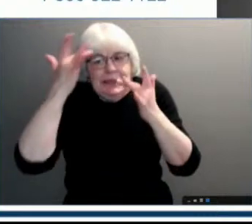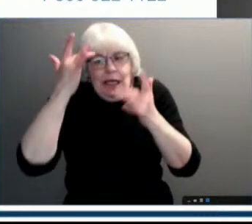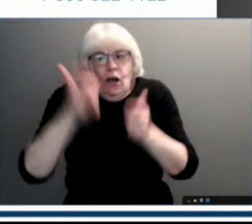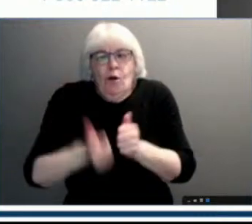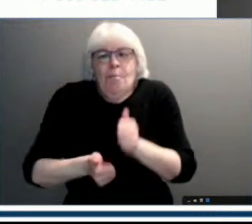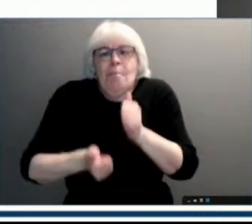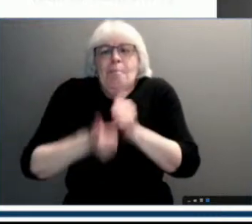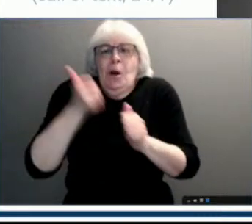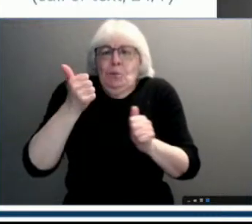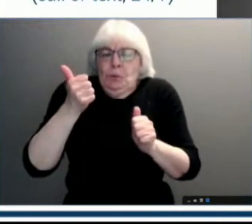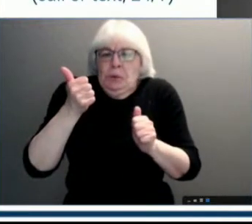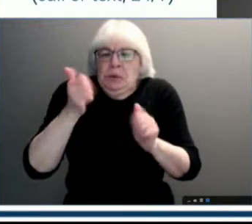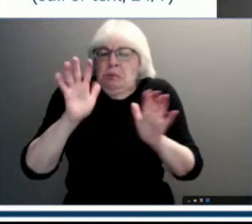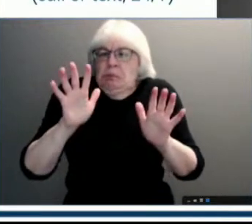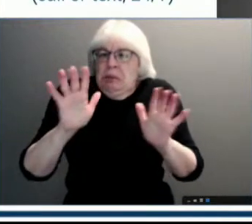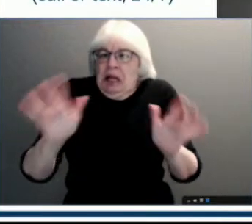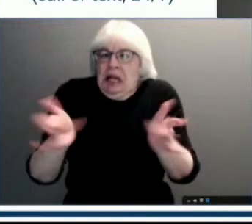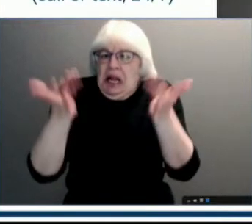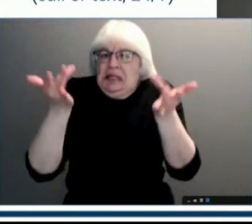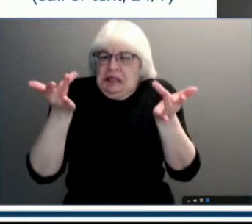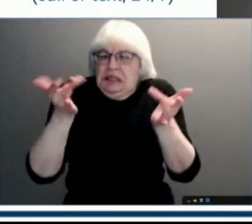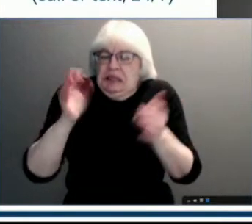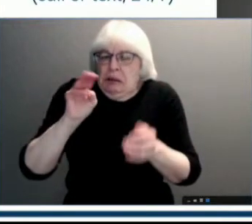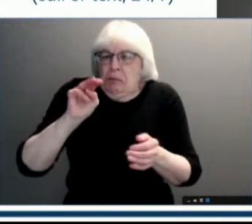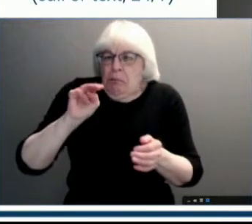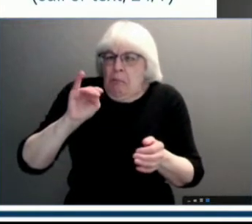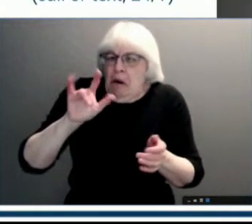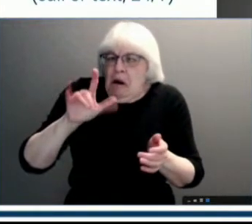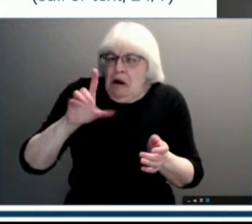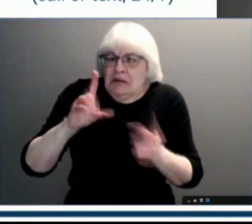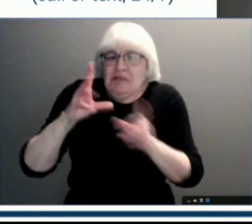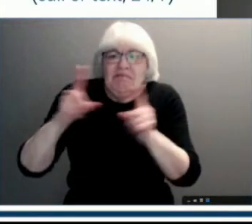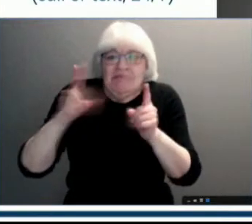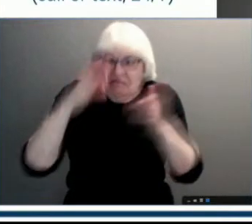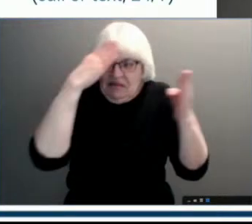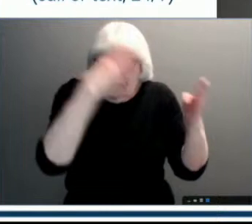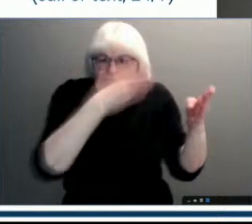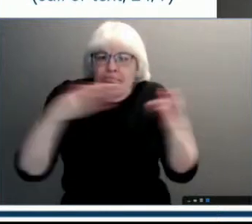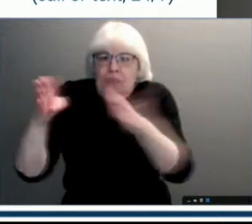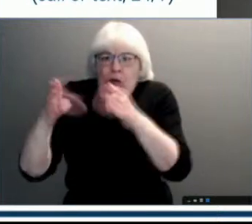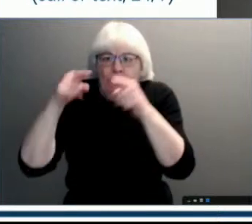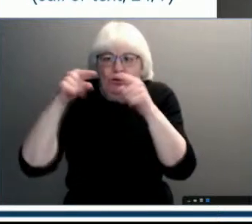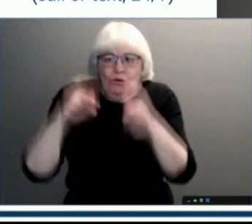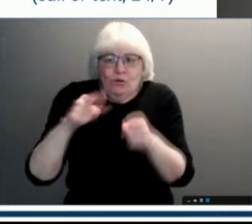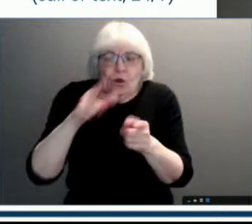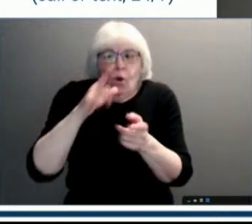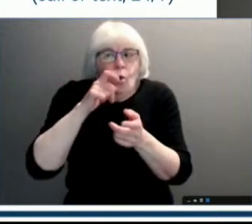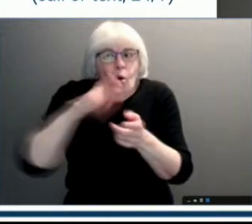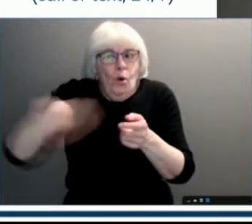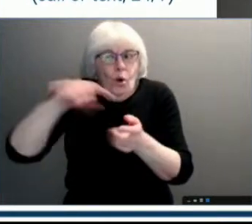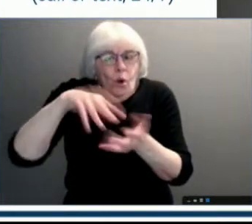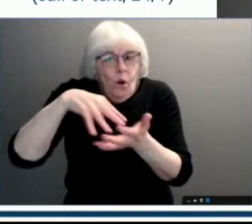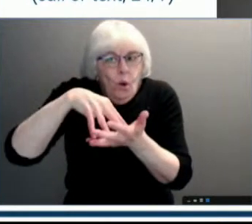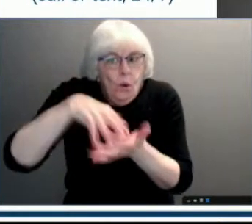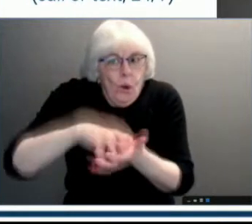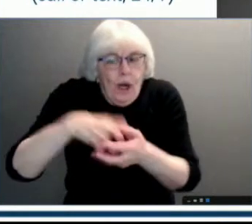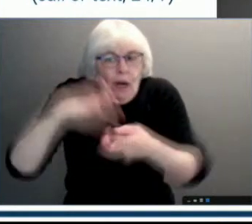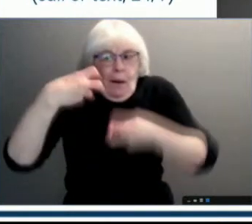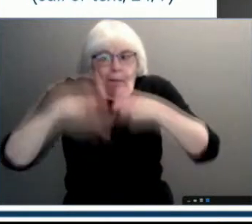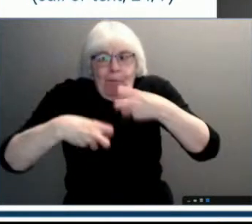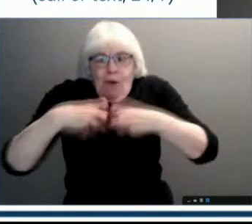efforts and our resources on our most vulnerable groups and settings so that we minimize severe disease and protect our healthcare